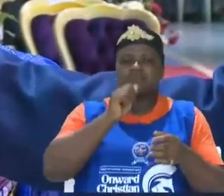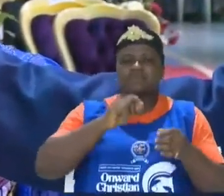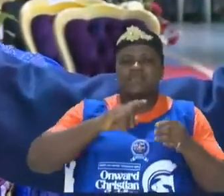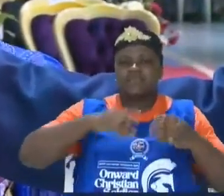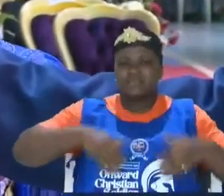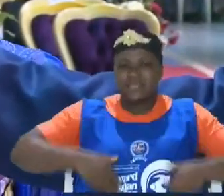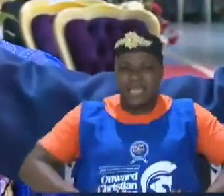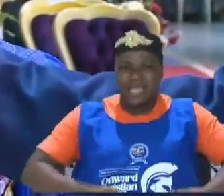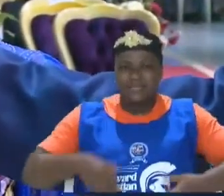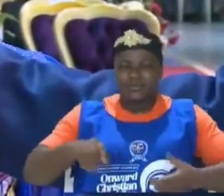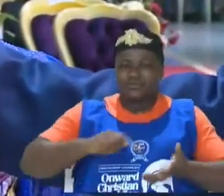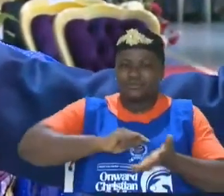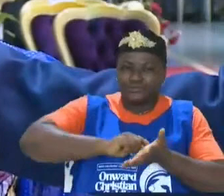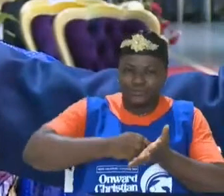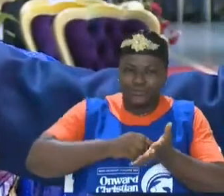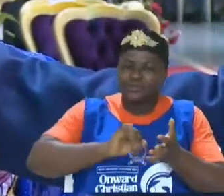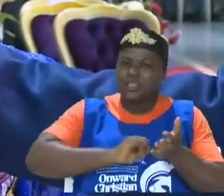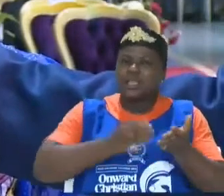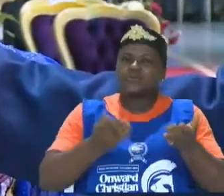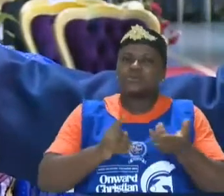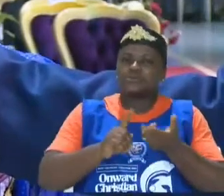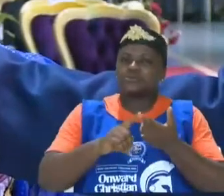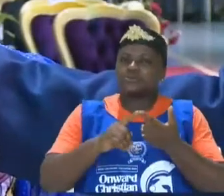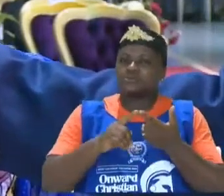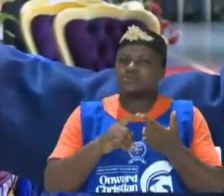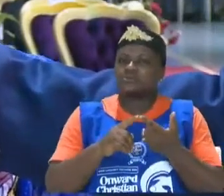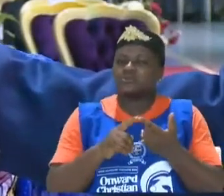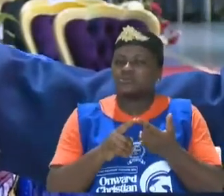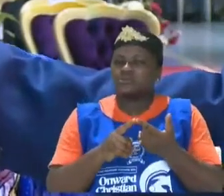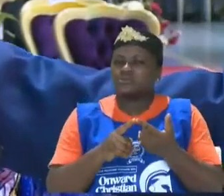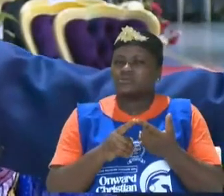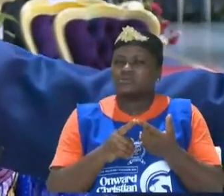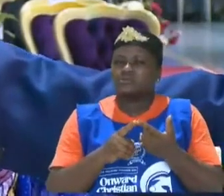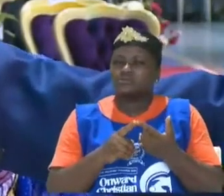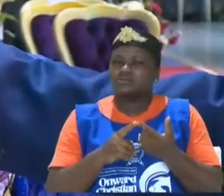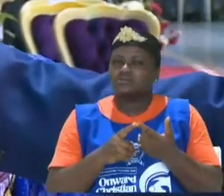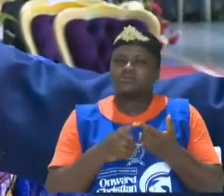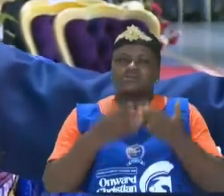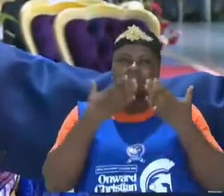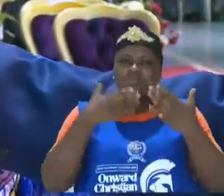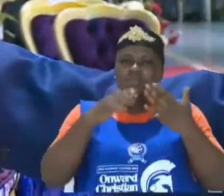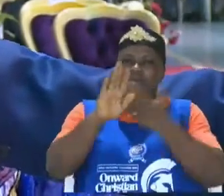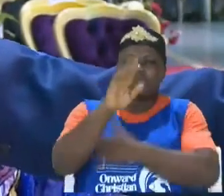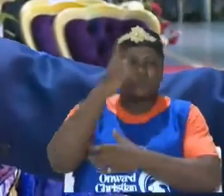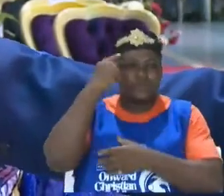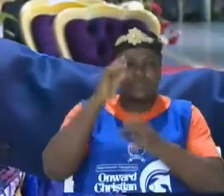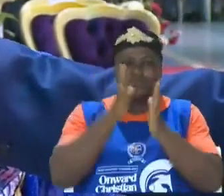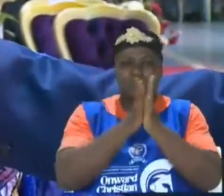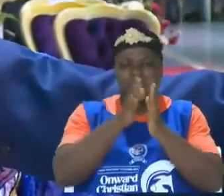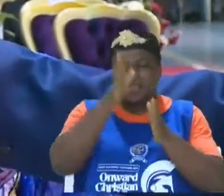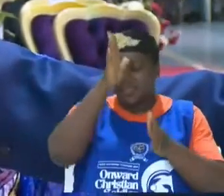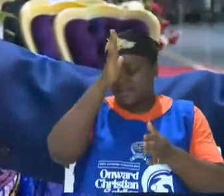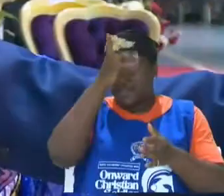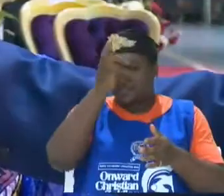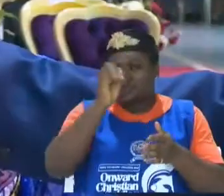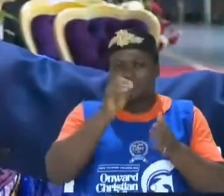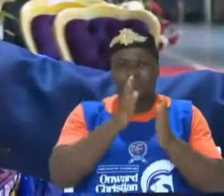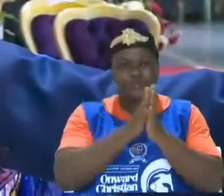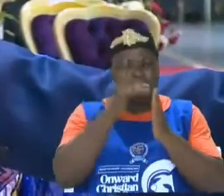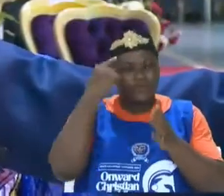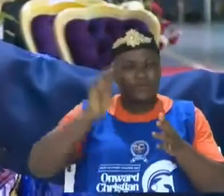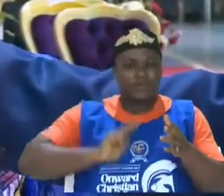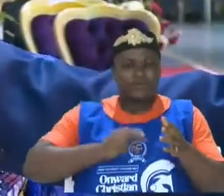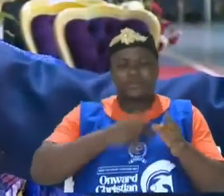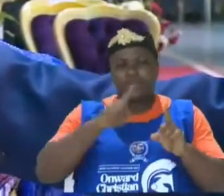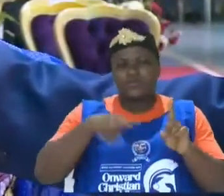issues. I want to thank God for the power, the prayer our daddy prayed for us. But when I got back to my station,